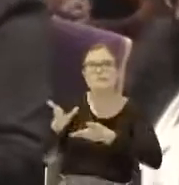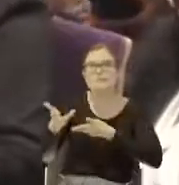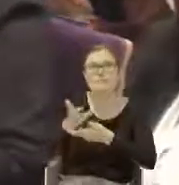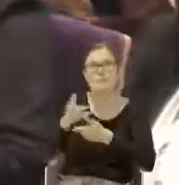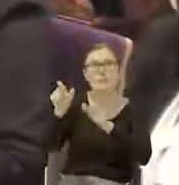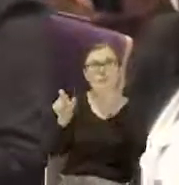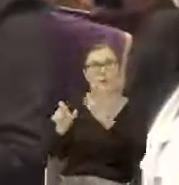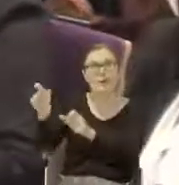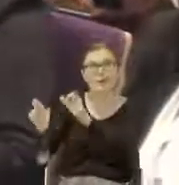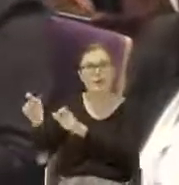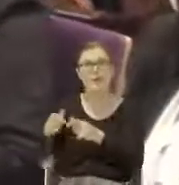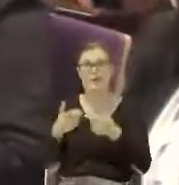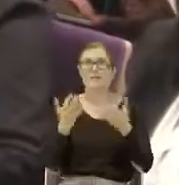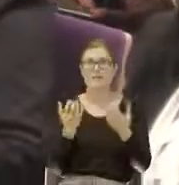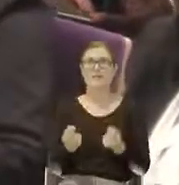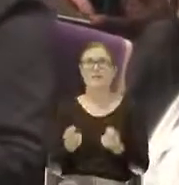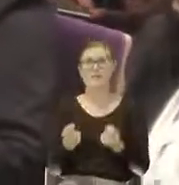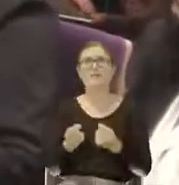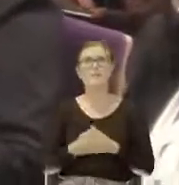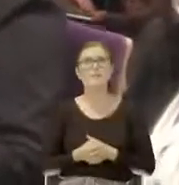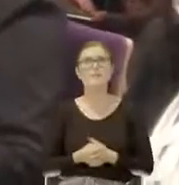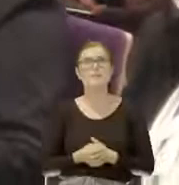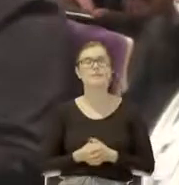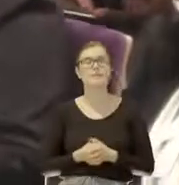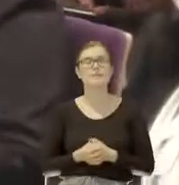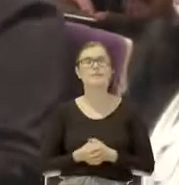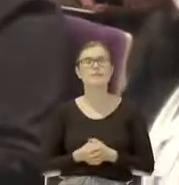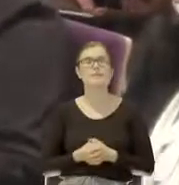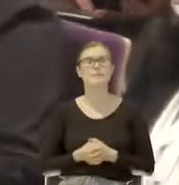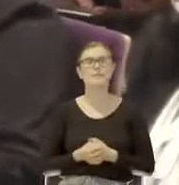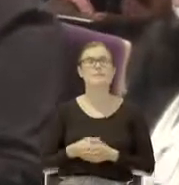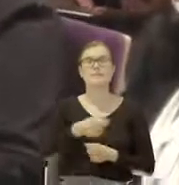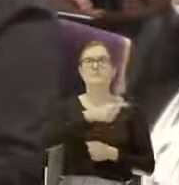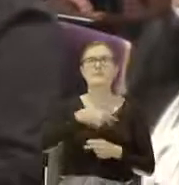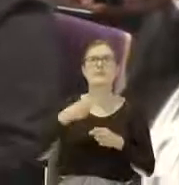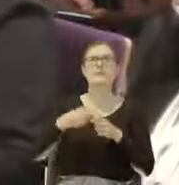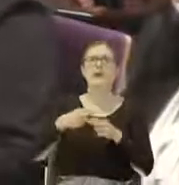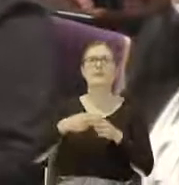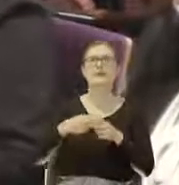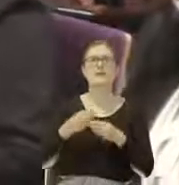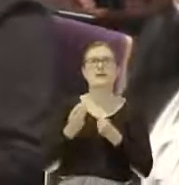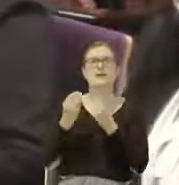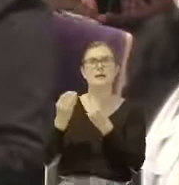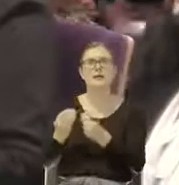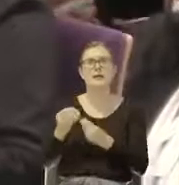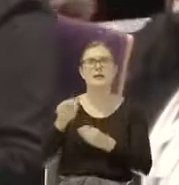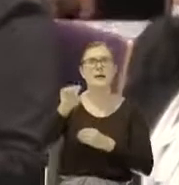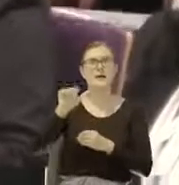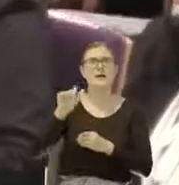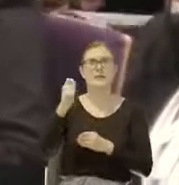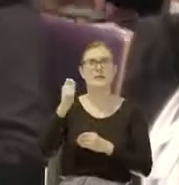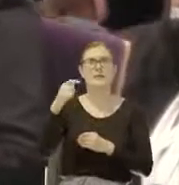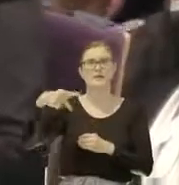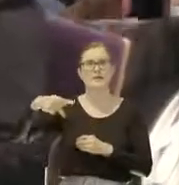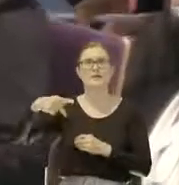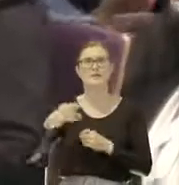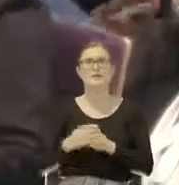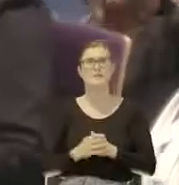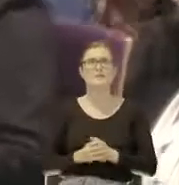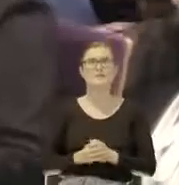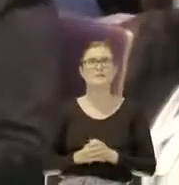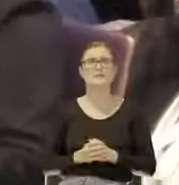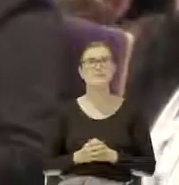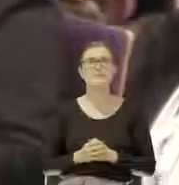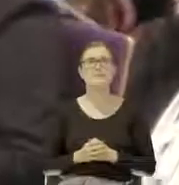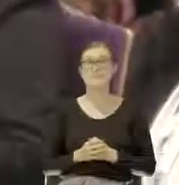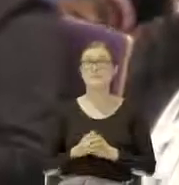indicated earlier here. But I want to mention one that is also assisting and